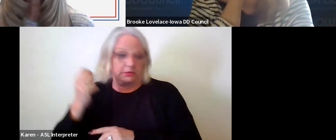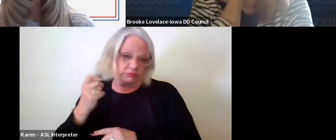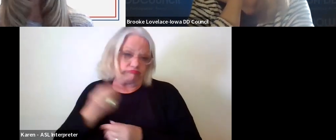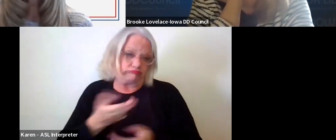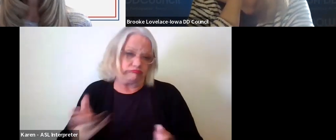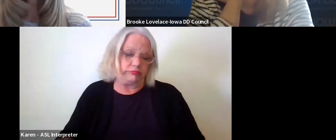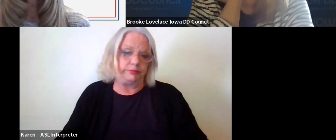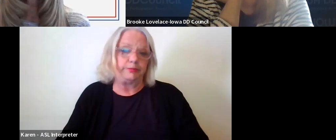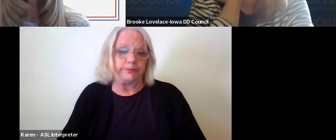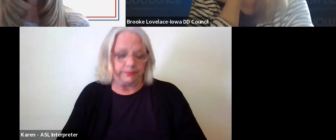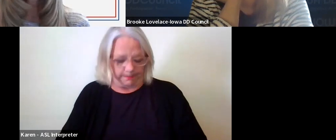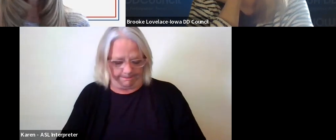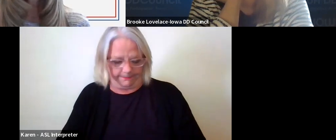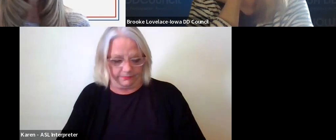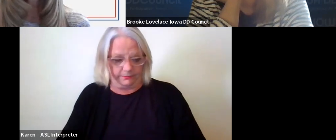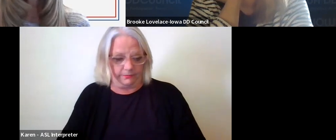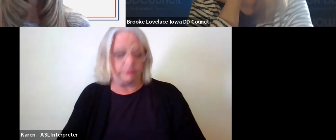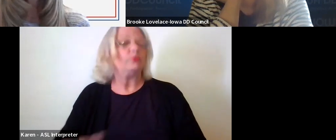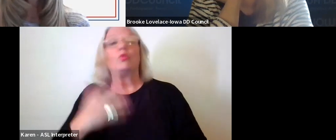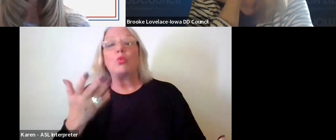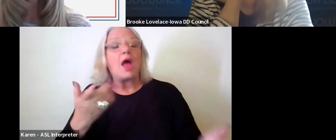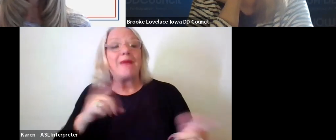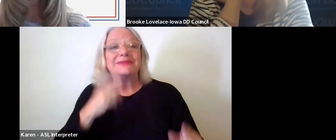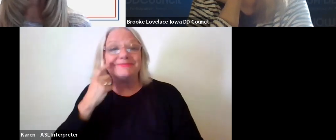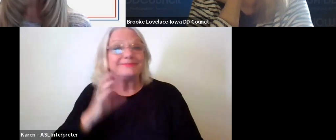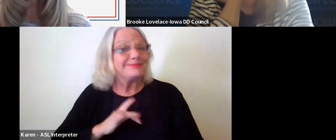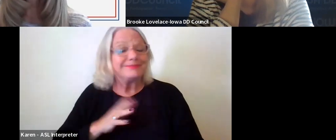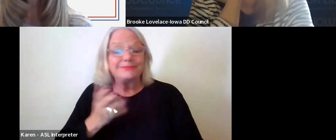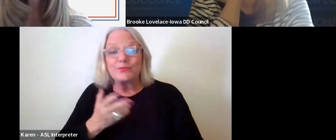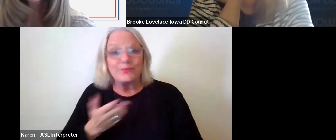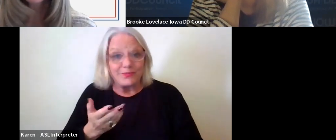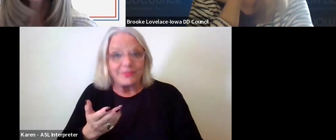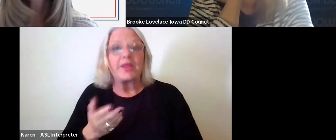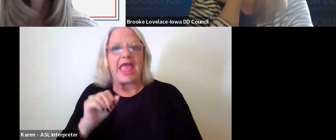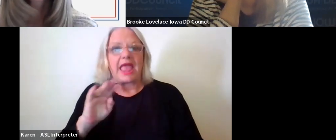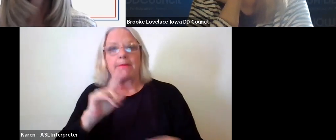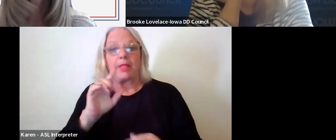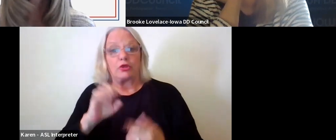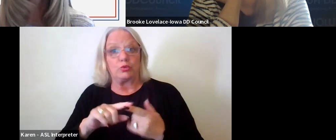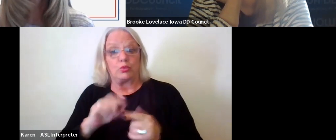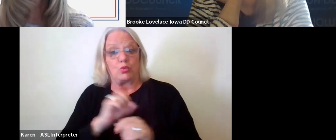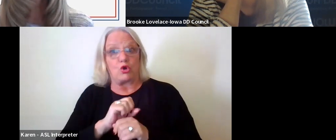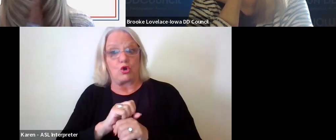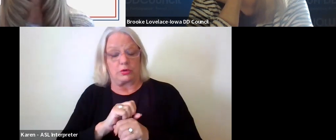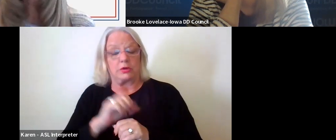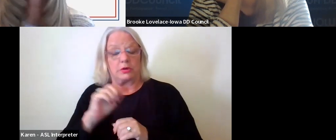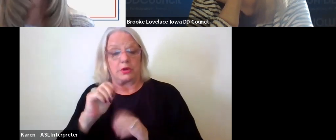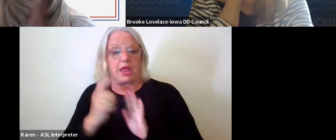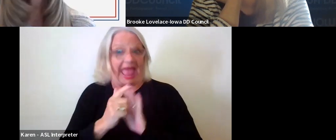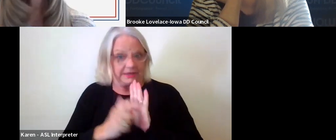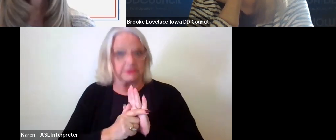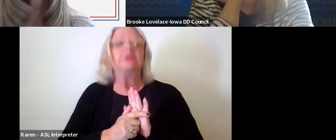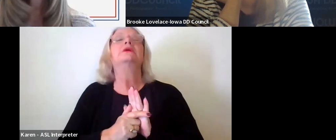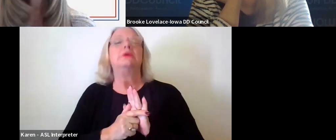A great thing that happened recently was the Able to Work Act allowed you to increase